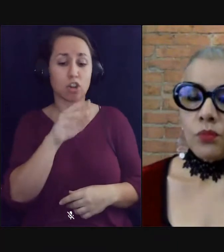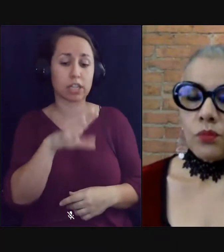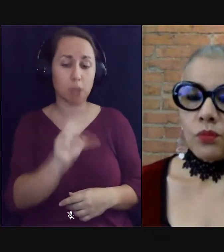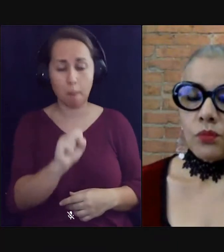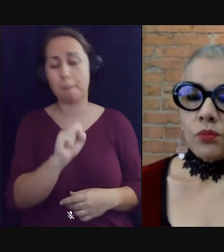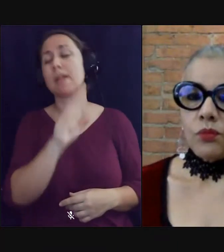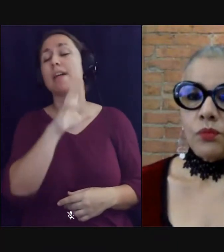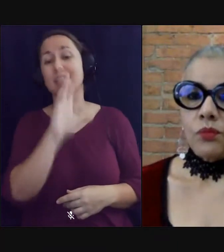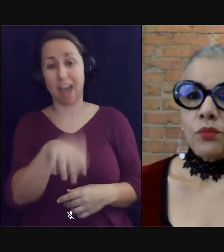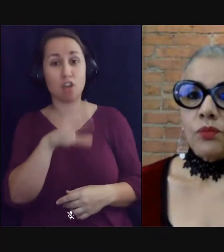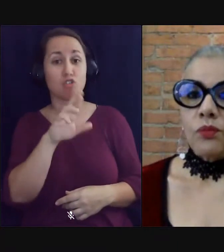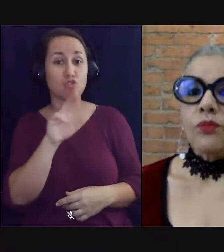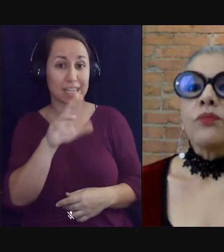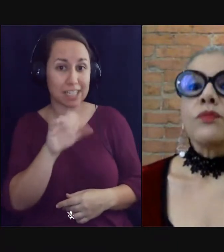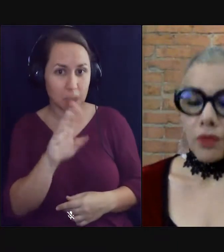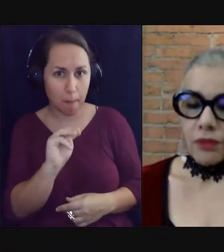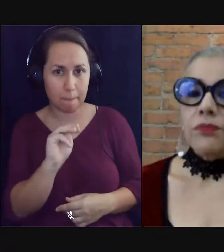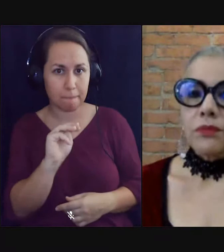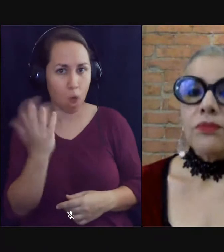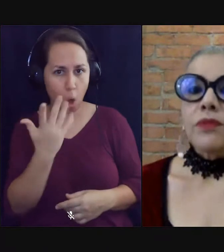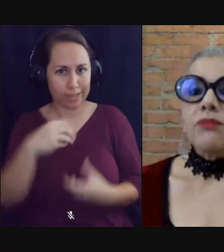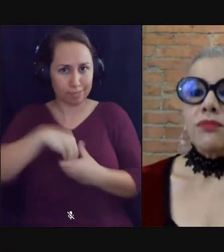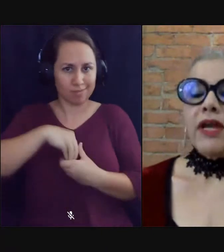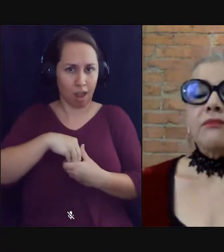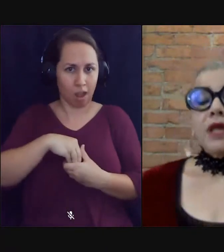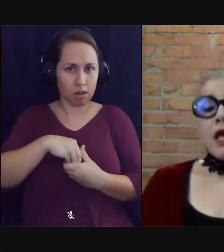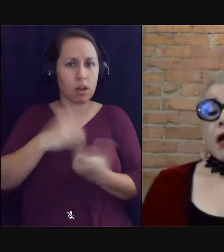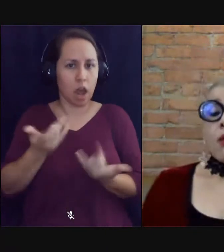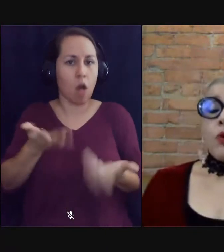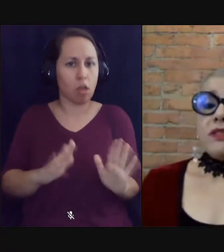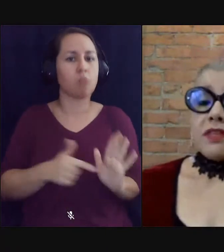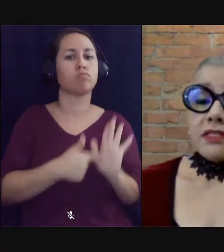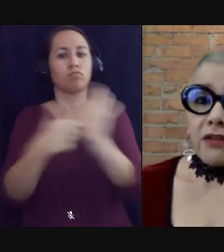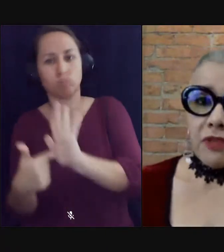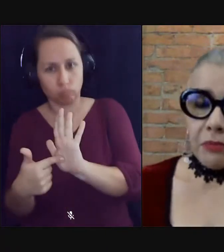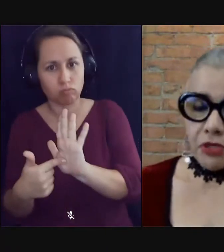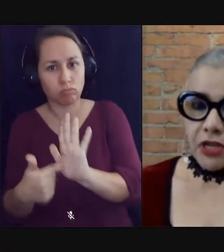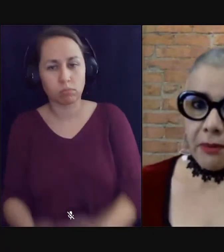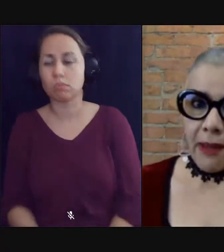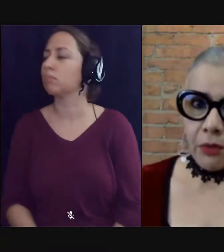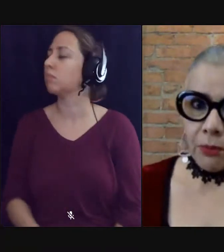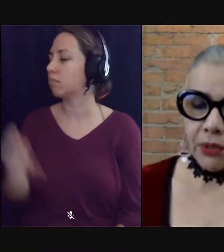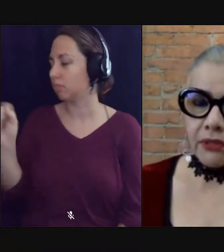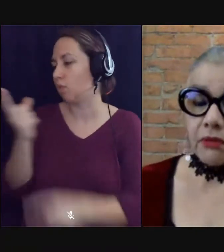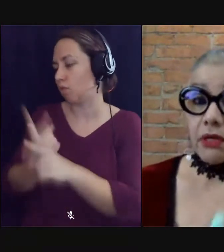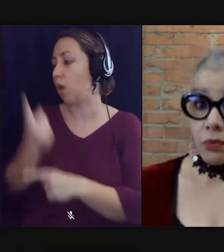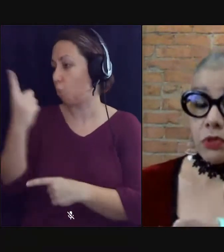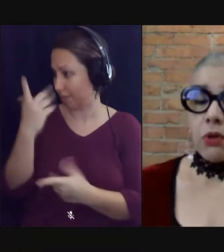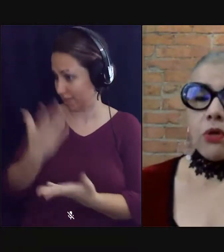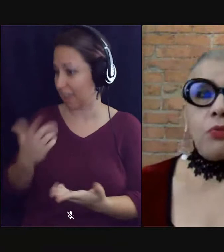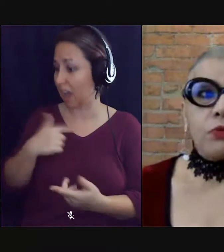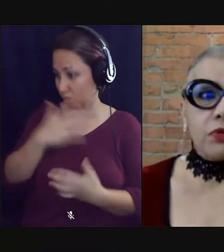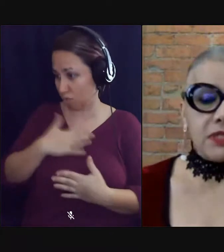clearly always an animating force inside them. Right. One of the things that I really appreciate about your book, as